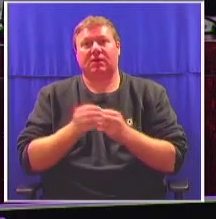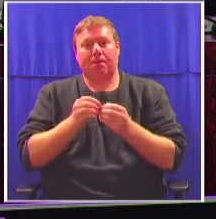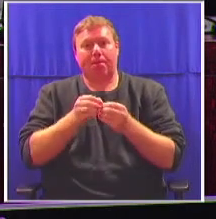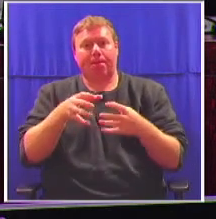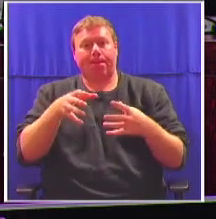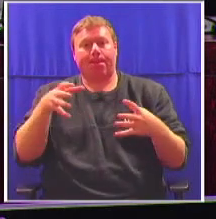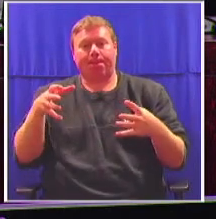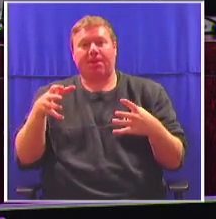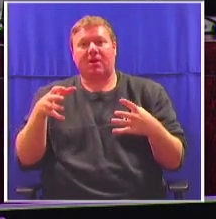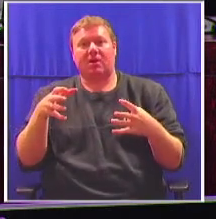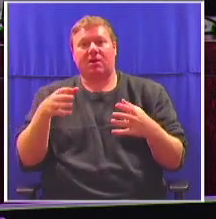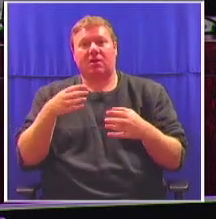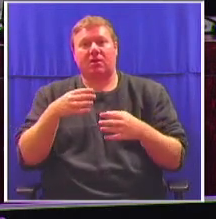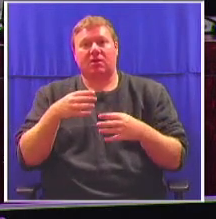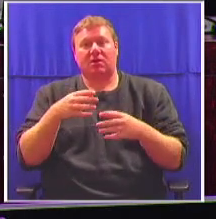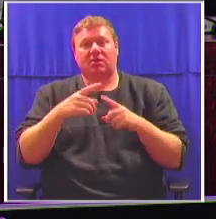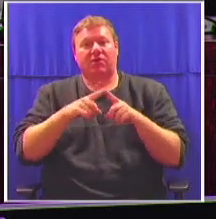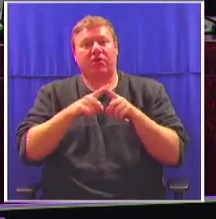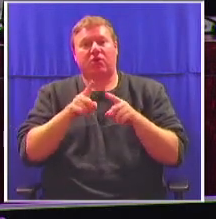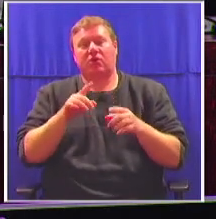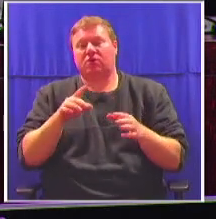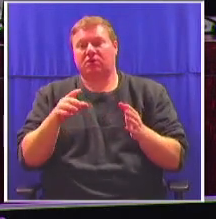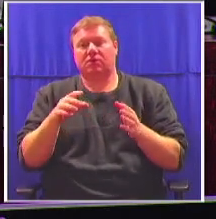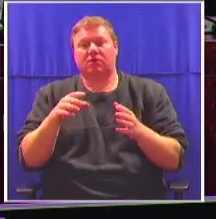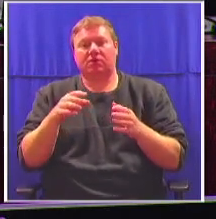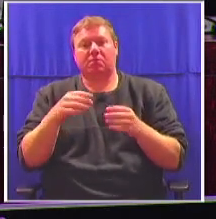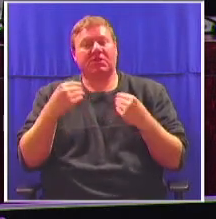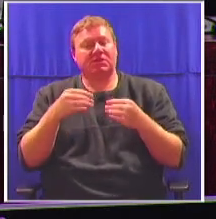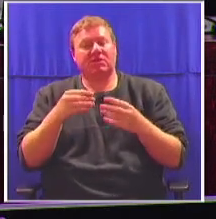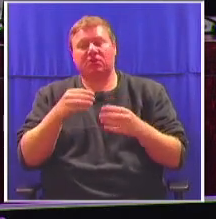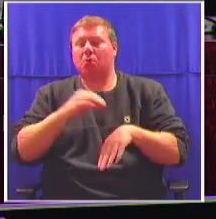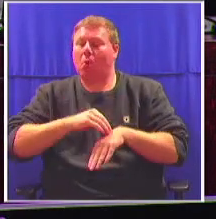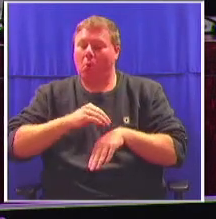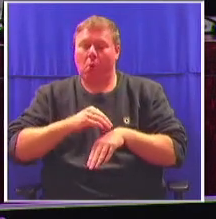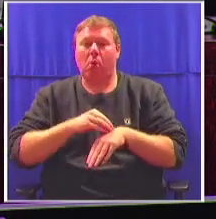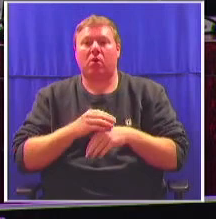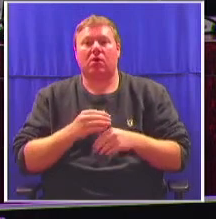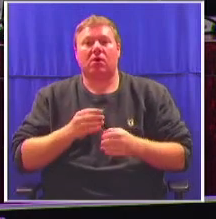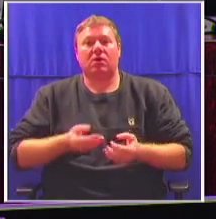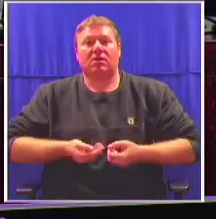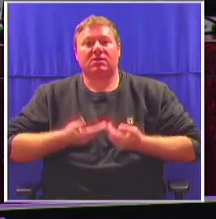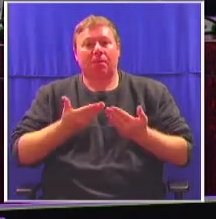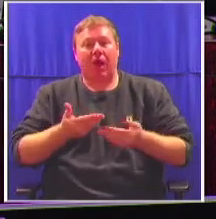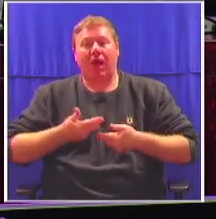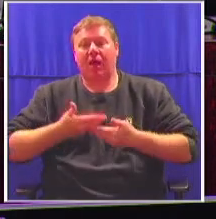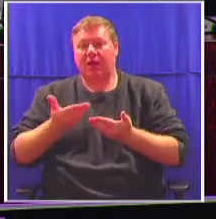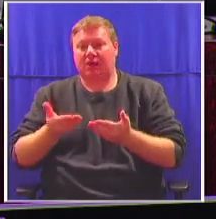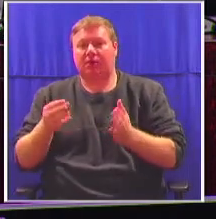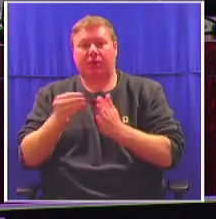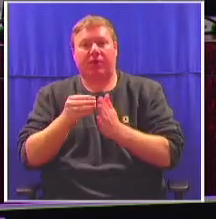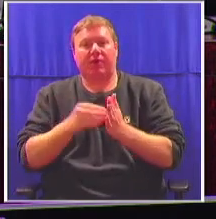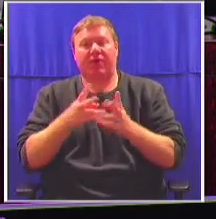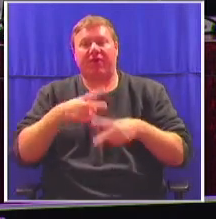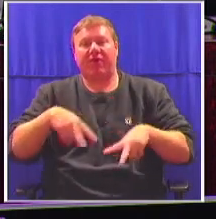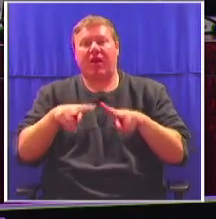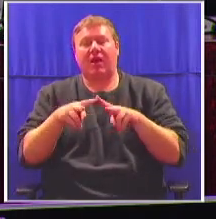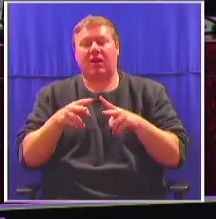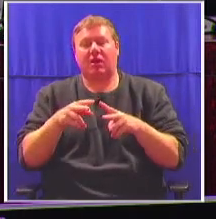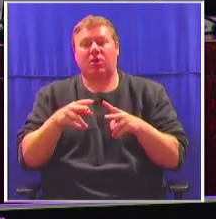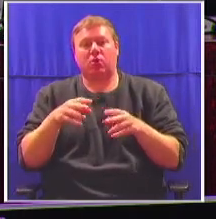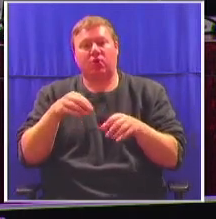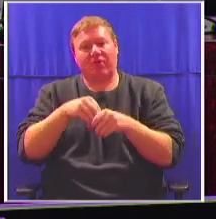expanding existing ones, providing opportunities to suppliers along the value chain, and